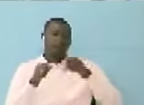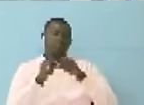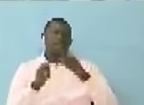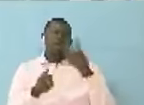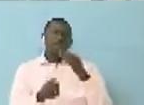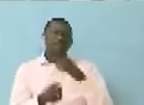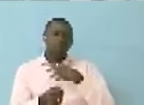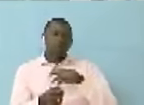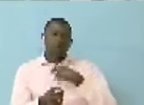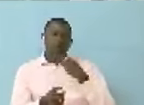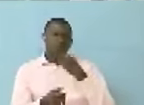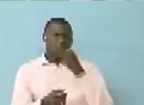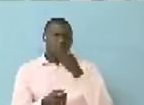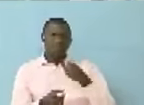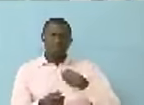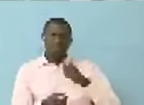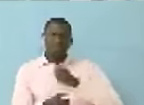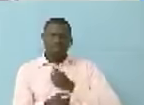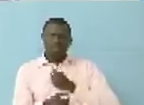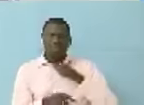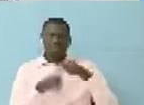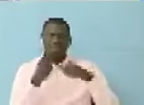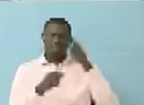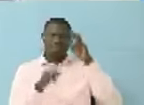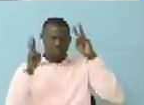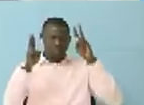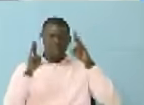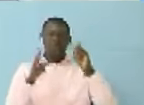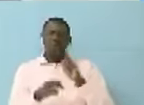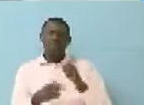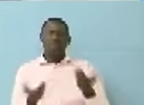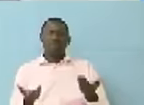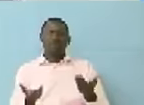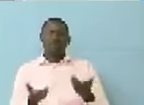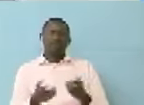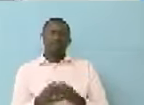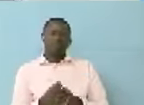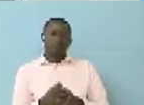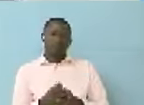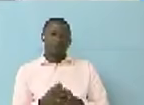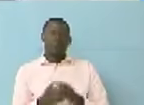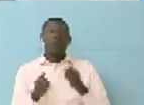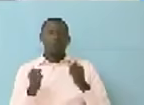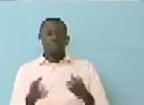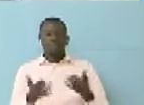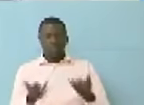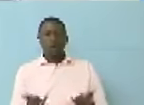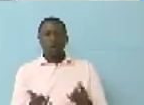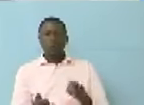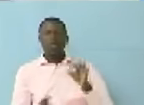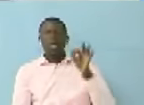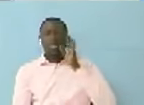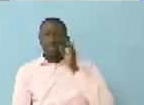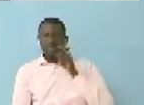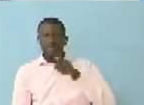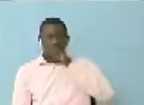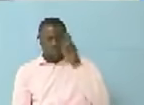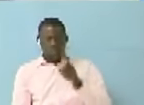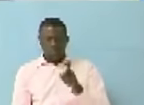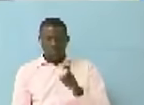was afraid. Afraid of what? Let us not assume. Answer the question, was Yahya Jammeh ultimately